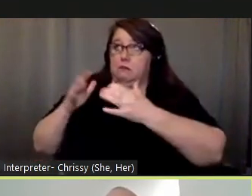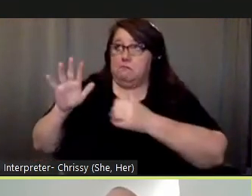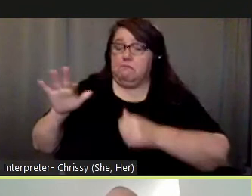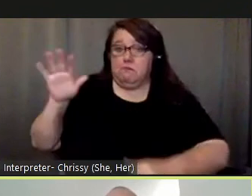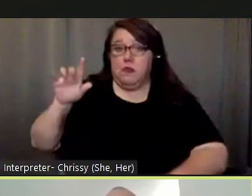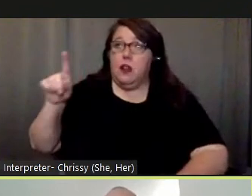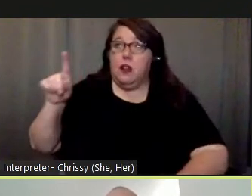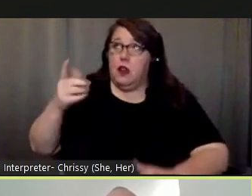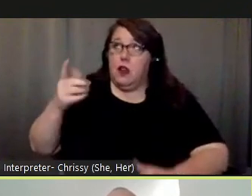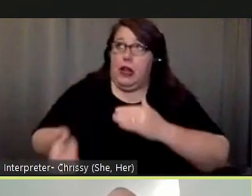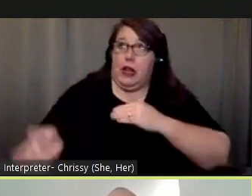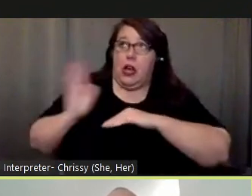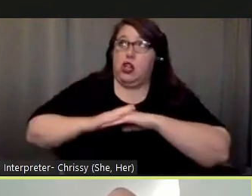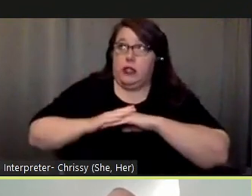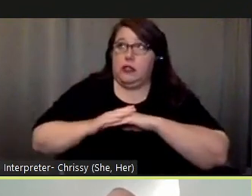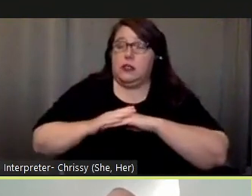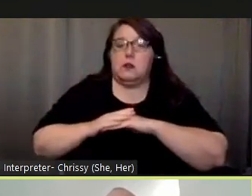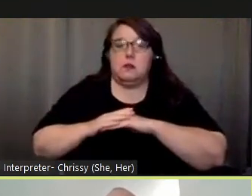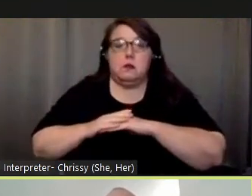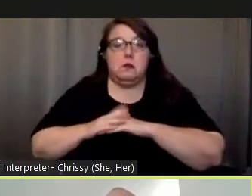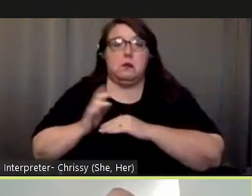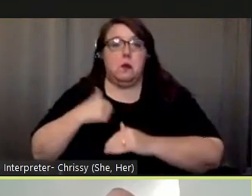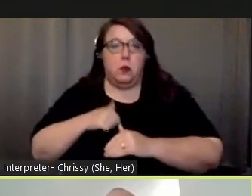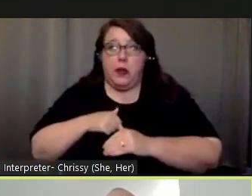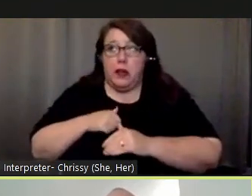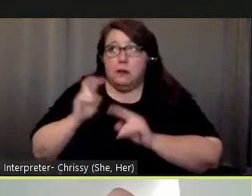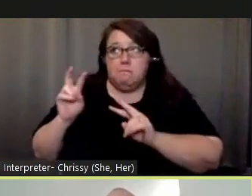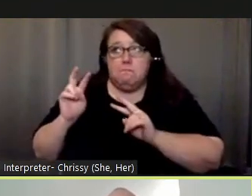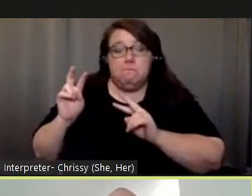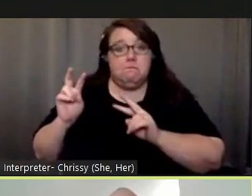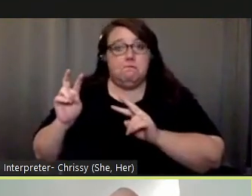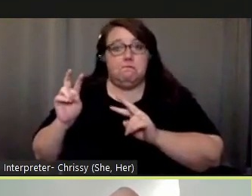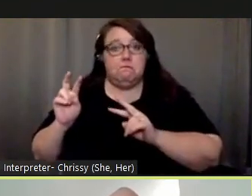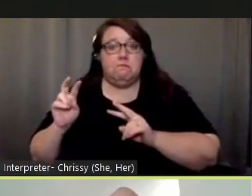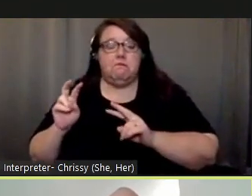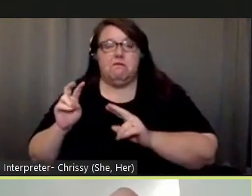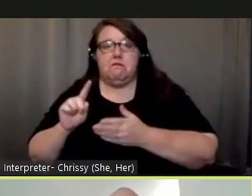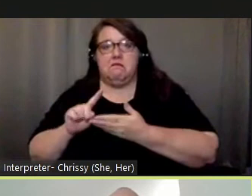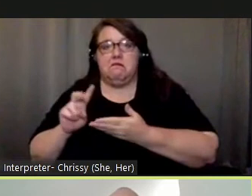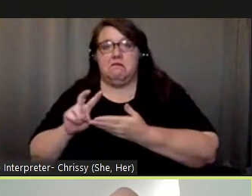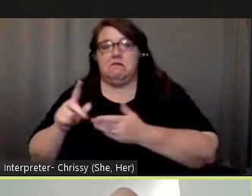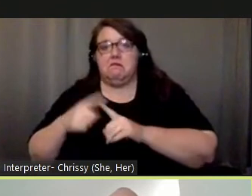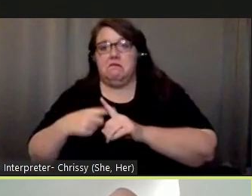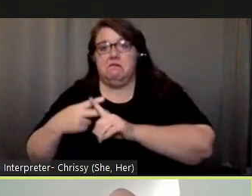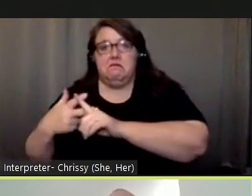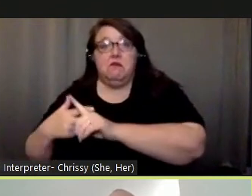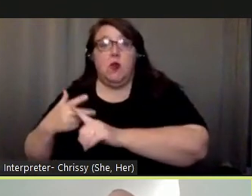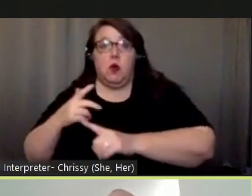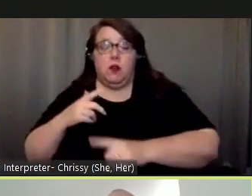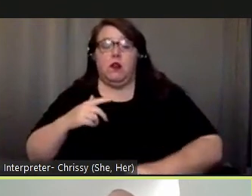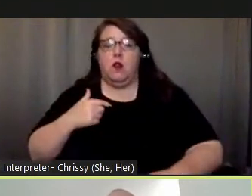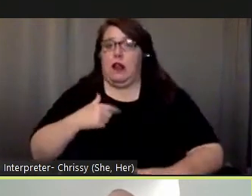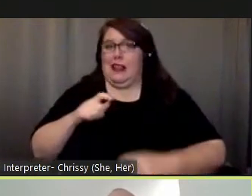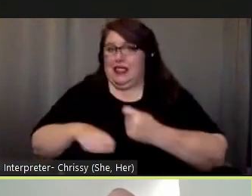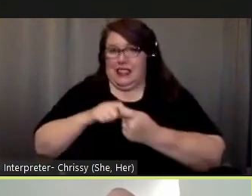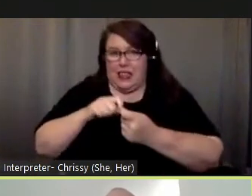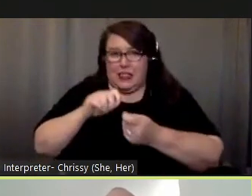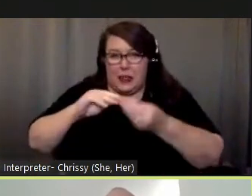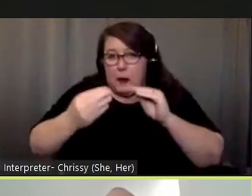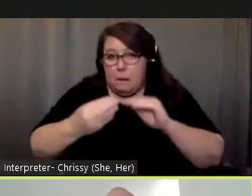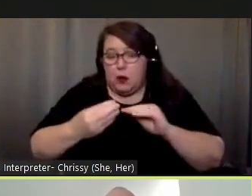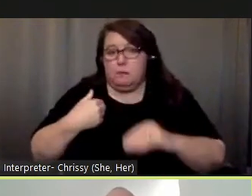significant increase in supply in the coming weeks and coming months. And so while we don't know exactly what that number is going